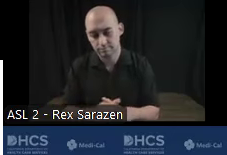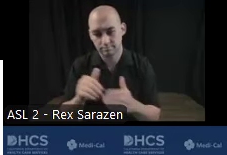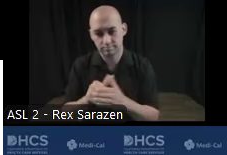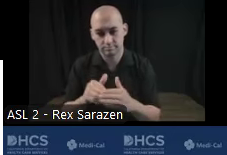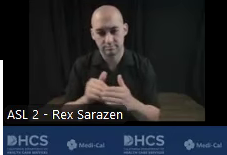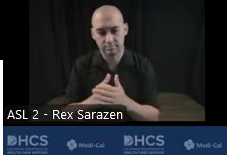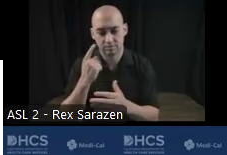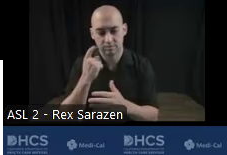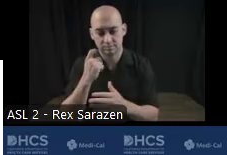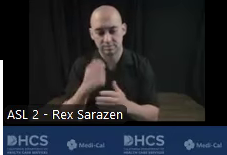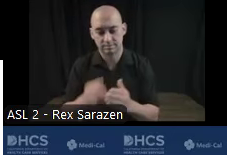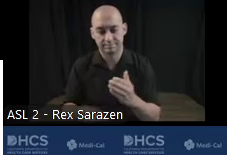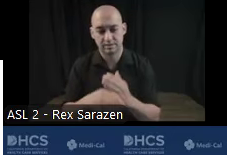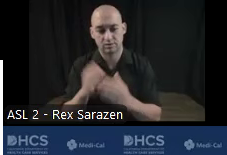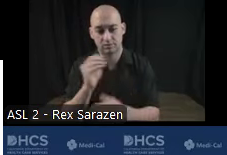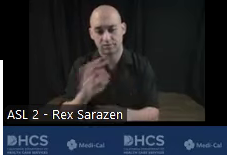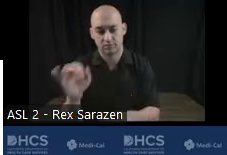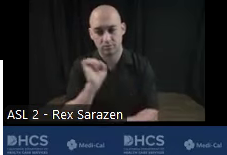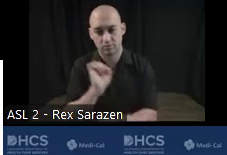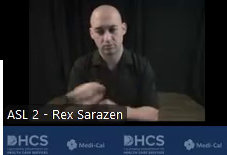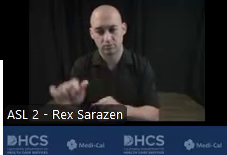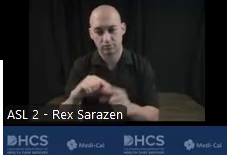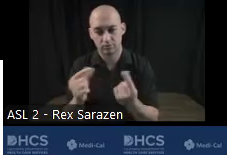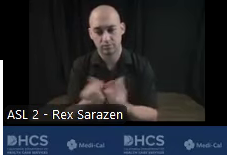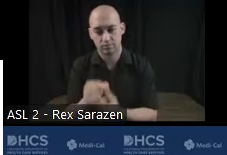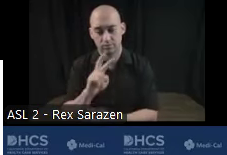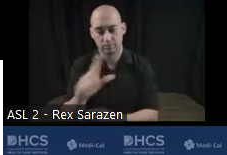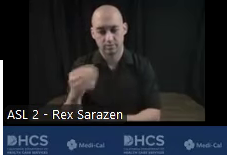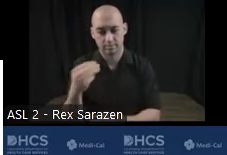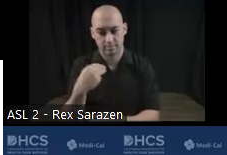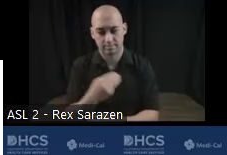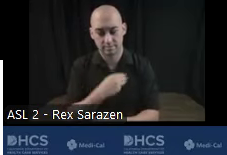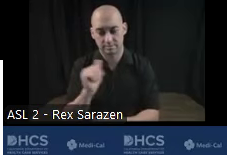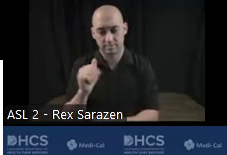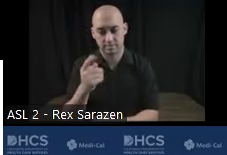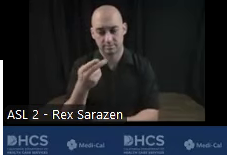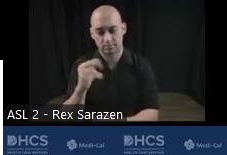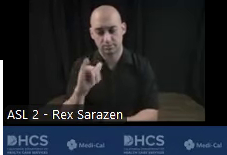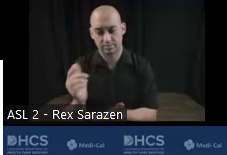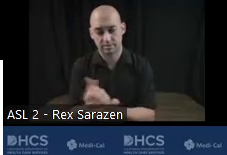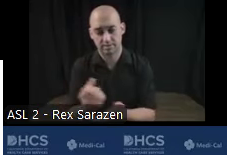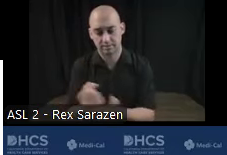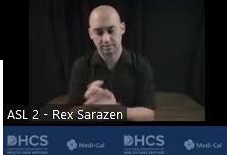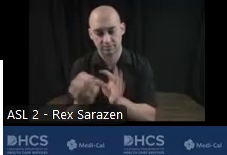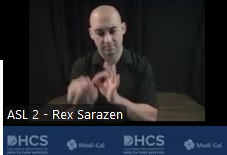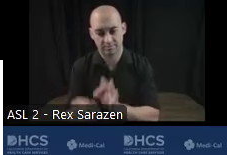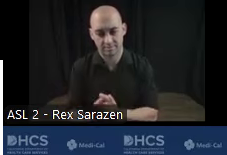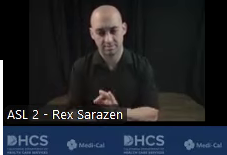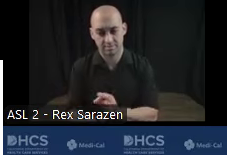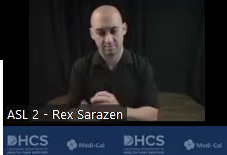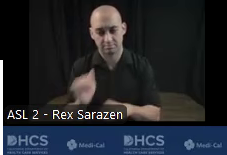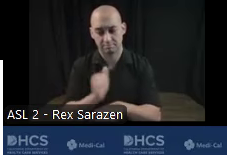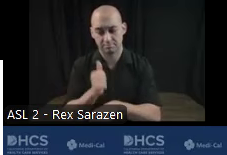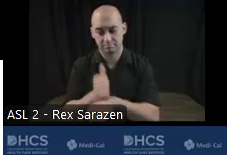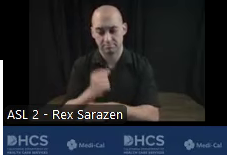recently we also kicked off a work group of 23 members in April to gather feedback on design decisions and implementation